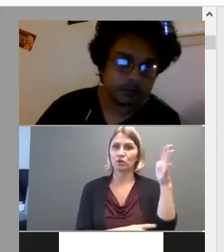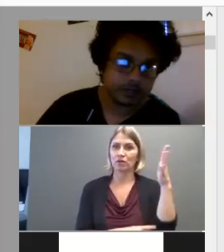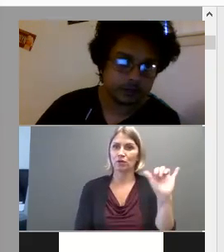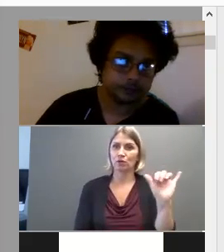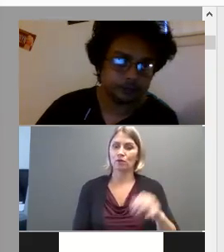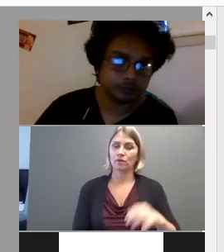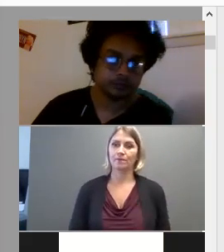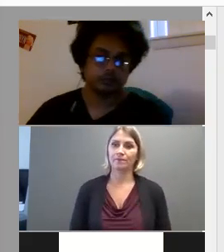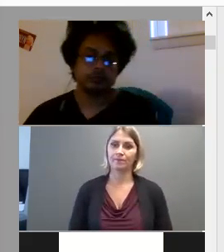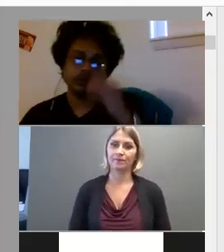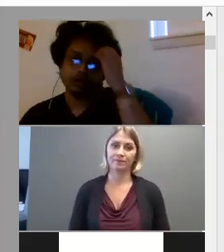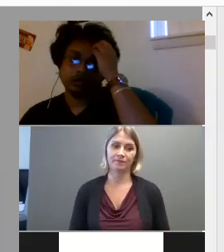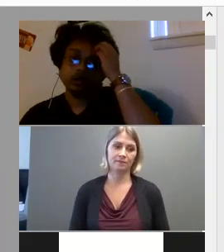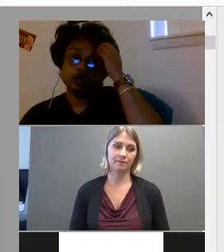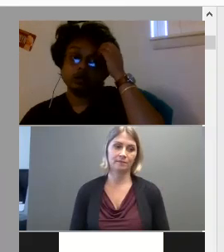Perfect.